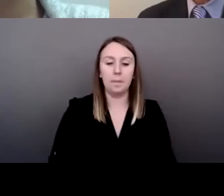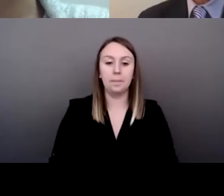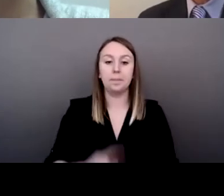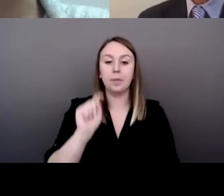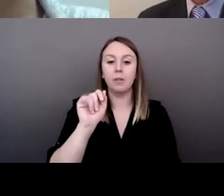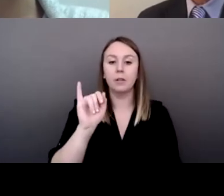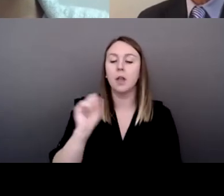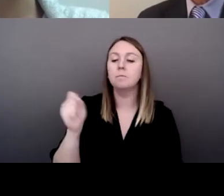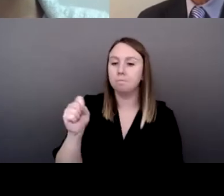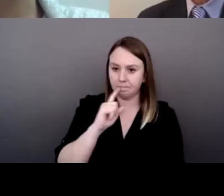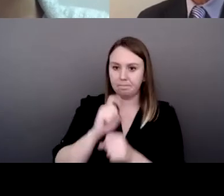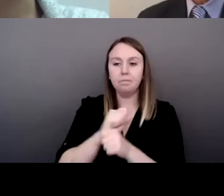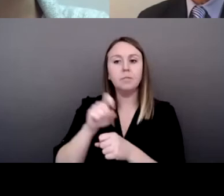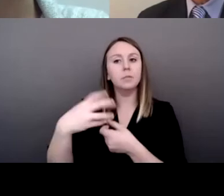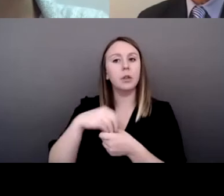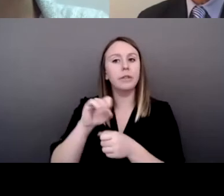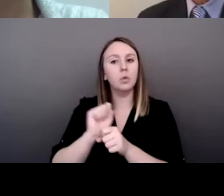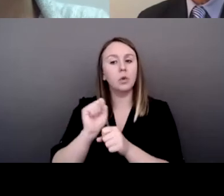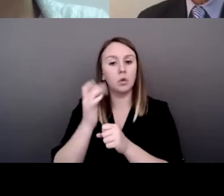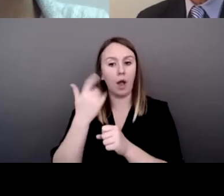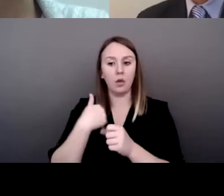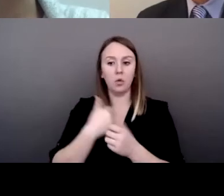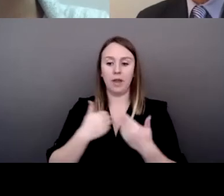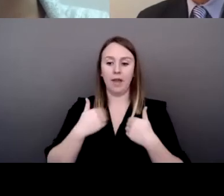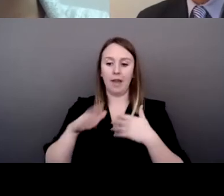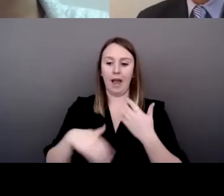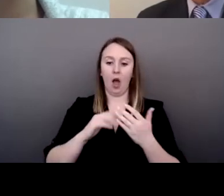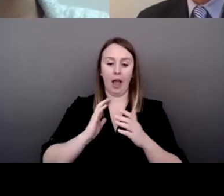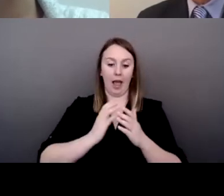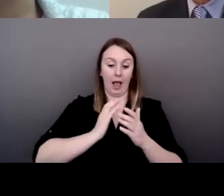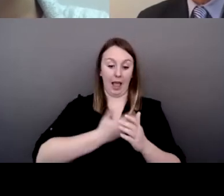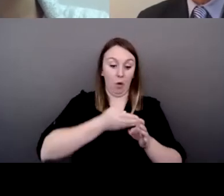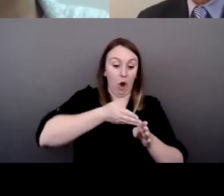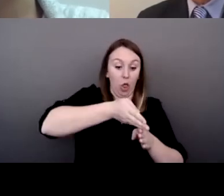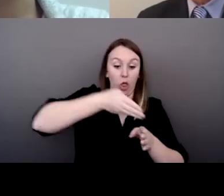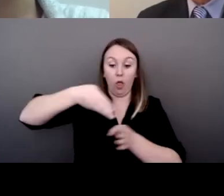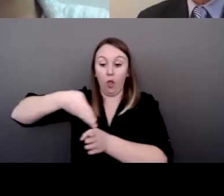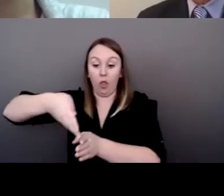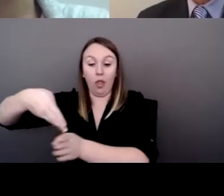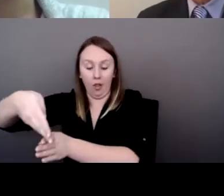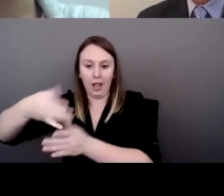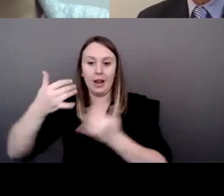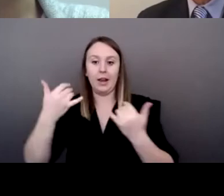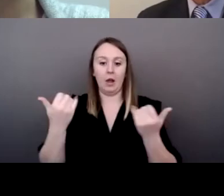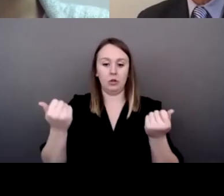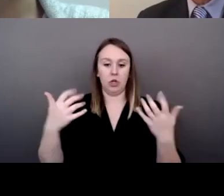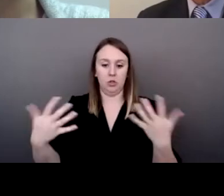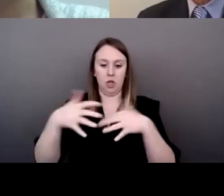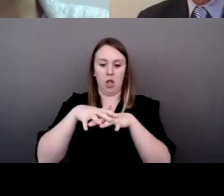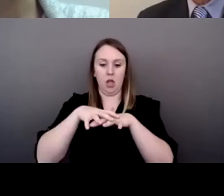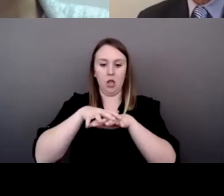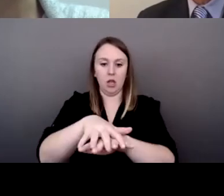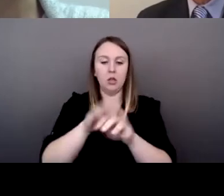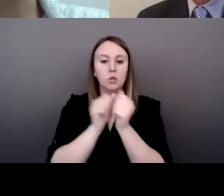all have our lane in addressing this, and now we're trying to blur the edges of these lanes. Like we have to look